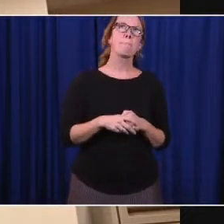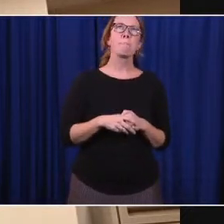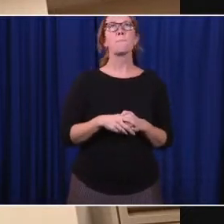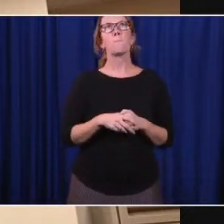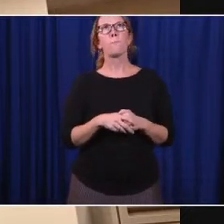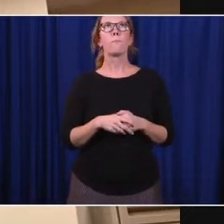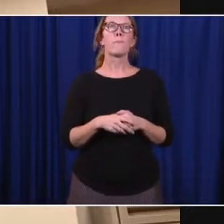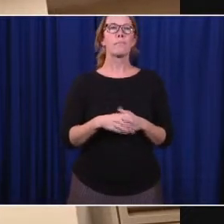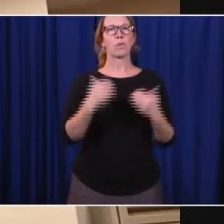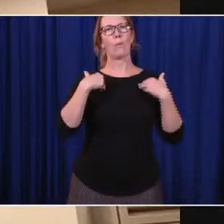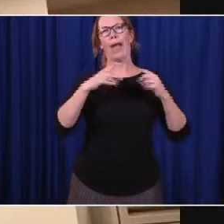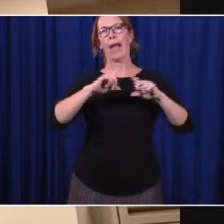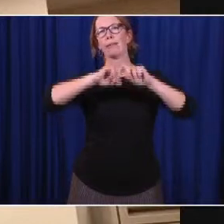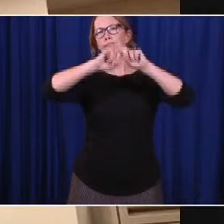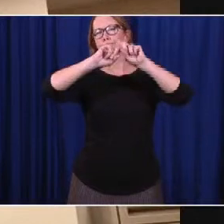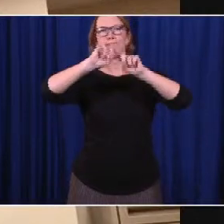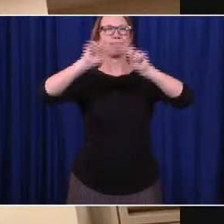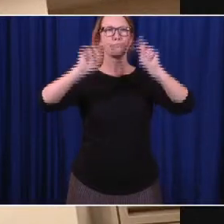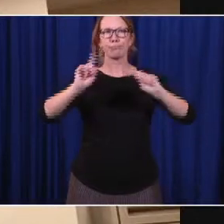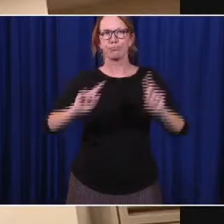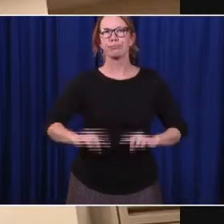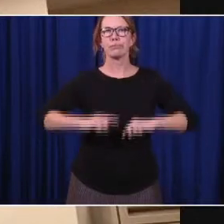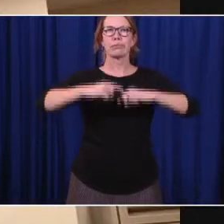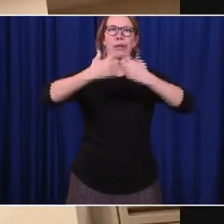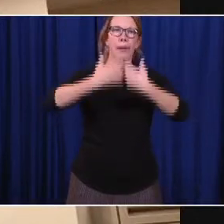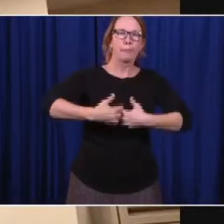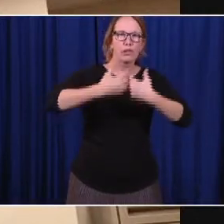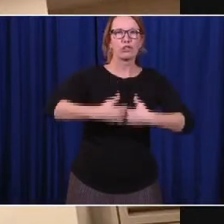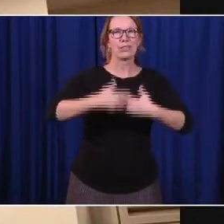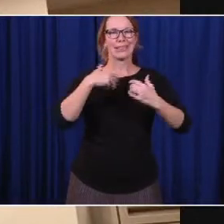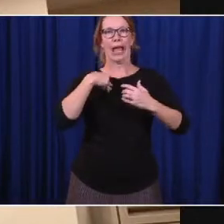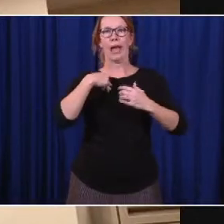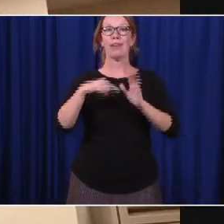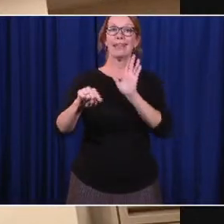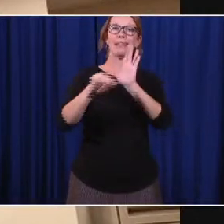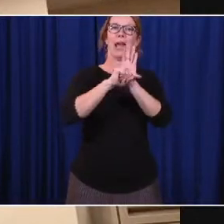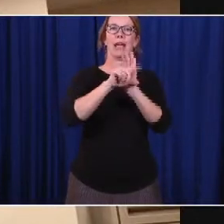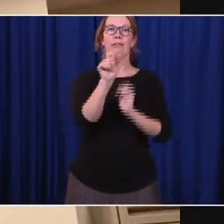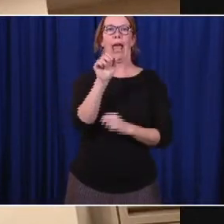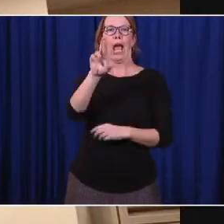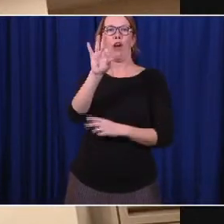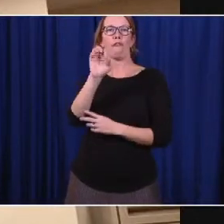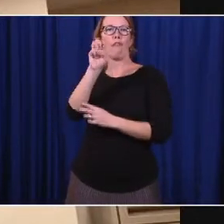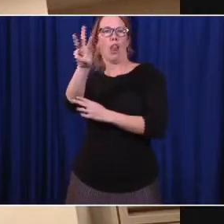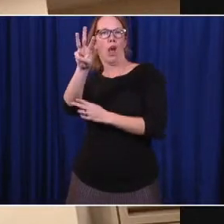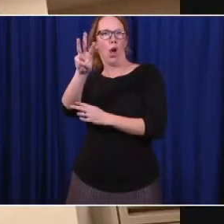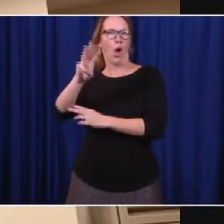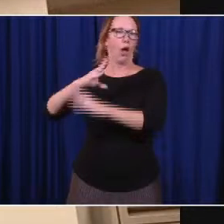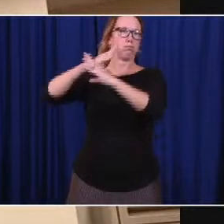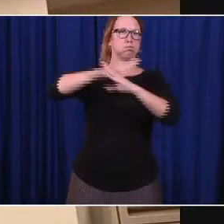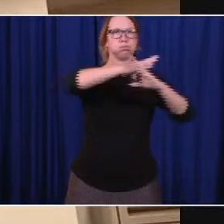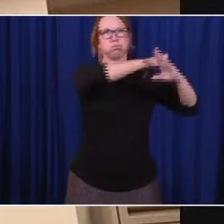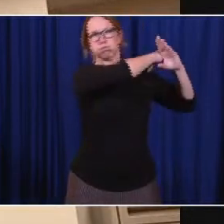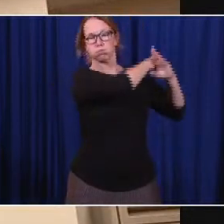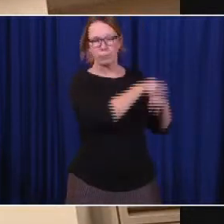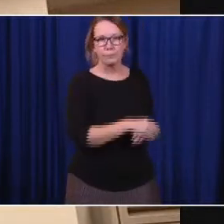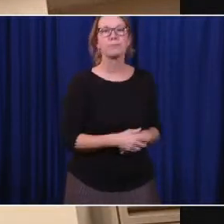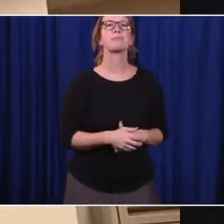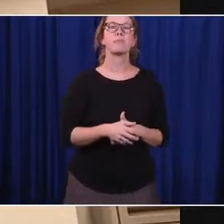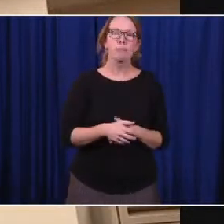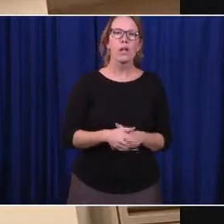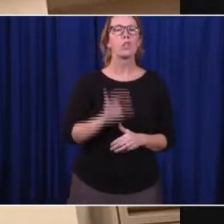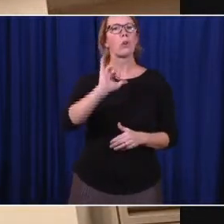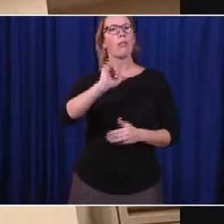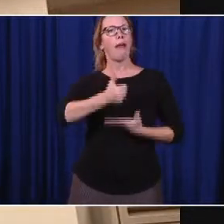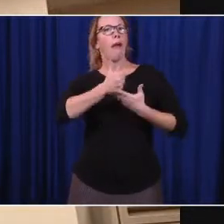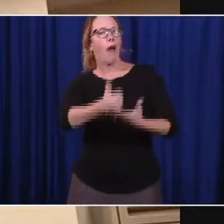the different machines that we are using to be able to have negative airflow. And this is really helpful to be able to have, be able to do different kind